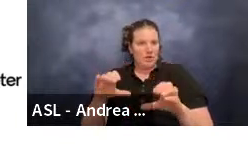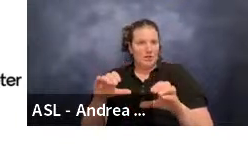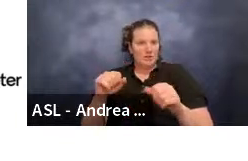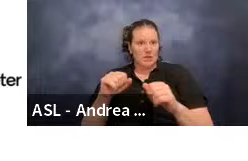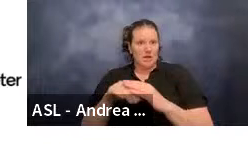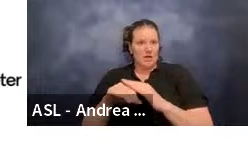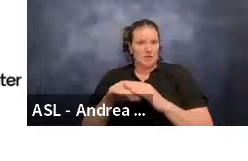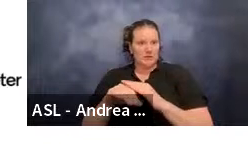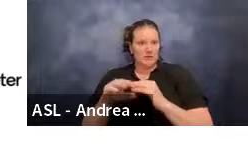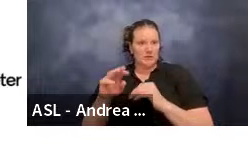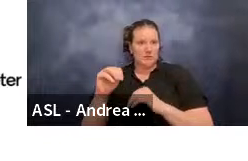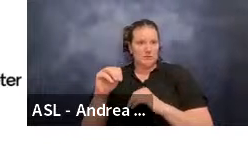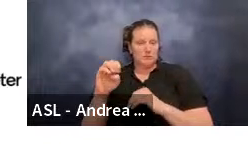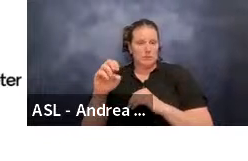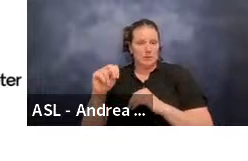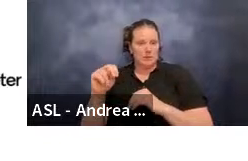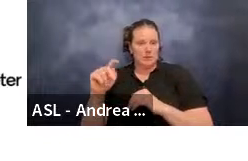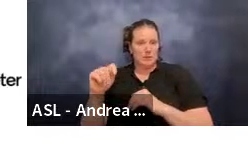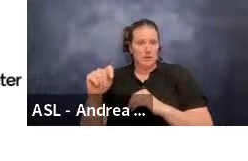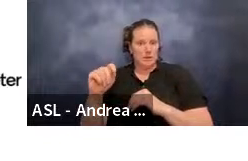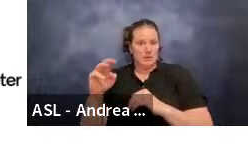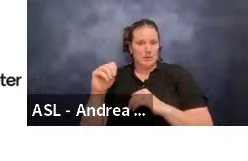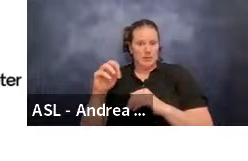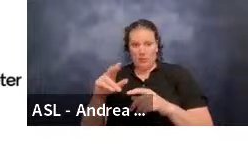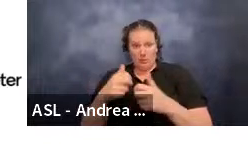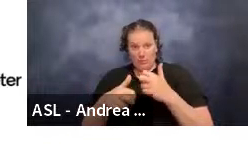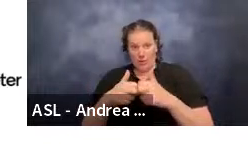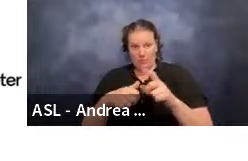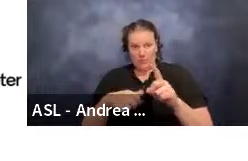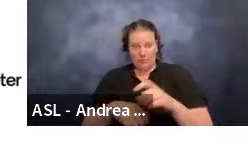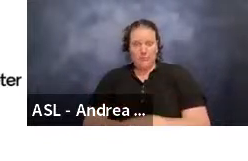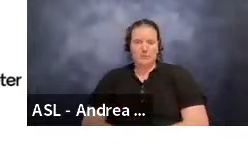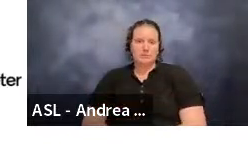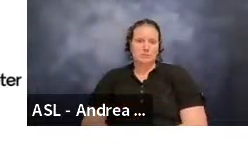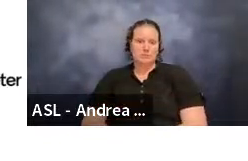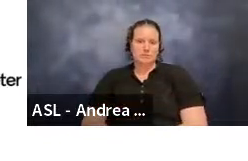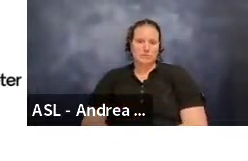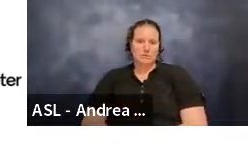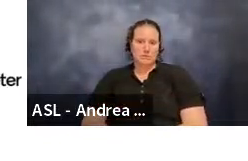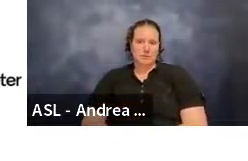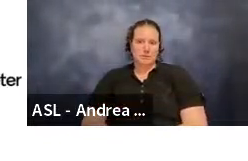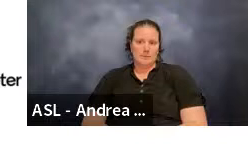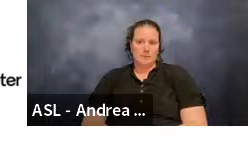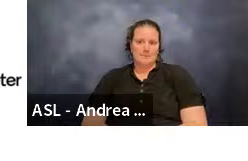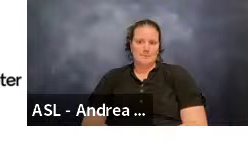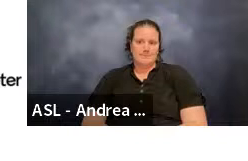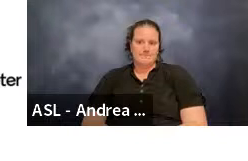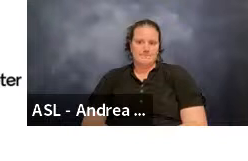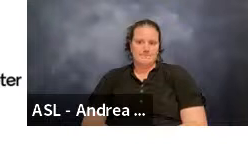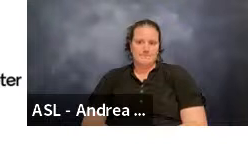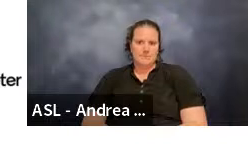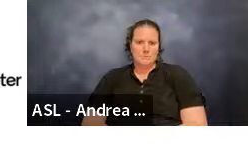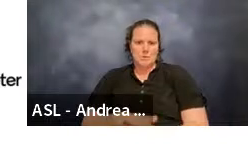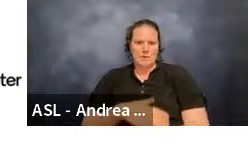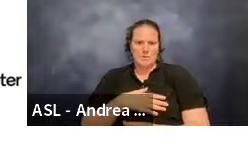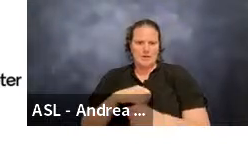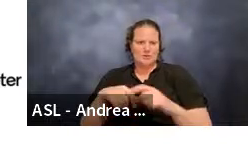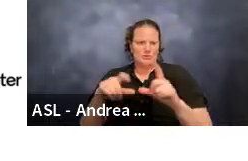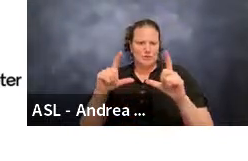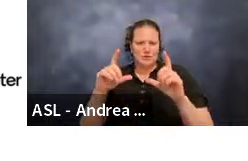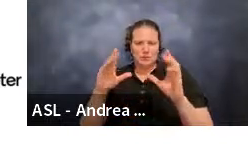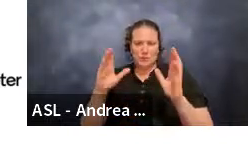access the Mentimeter? Does anyone have any trouble? Irina, I see your face. My screen is so small, I